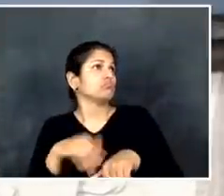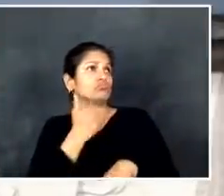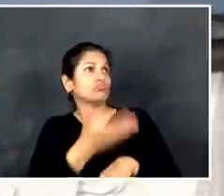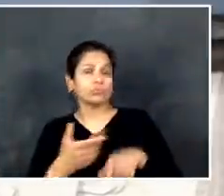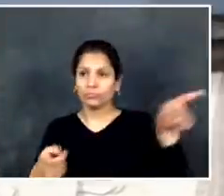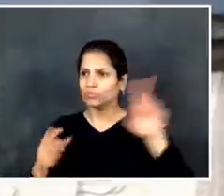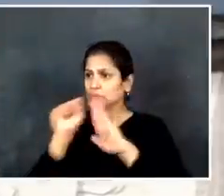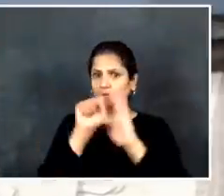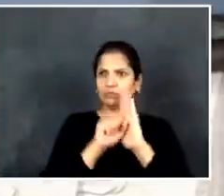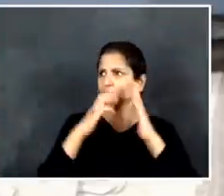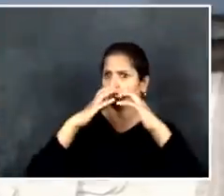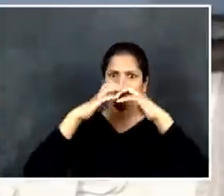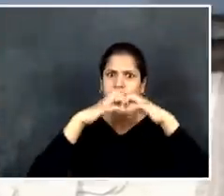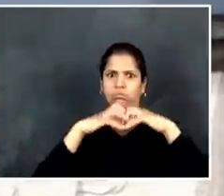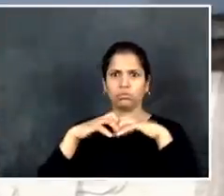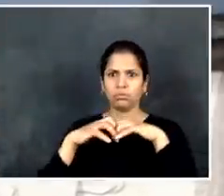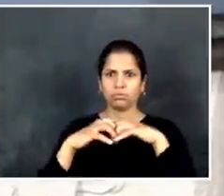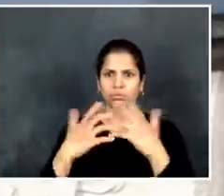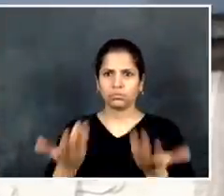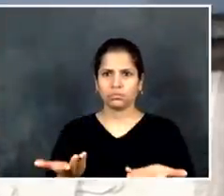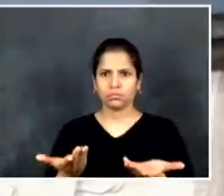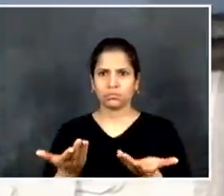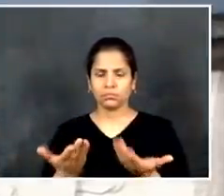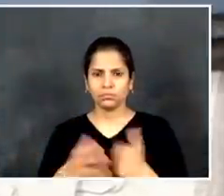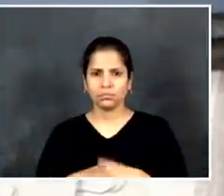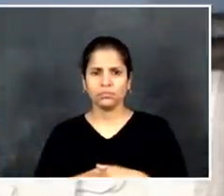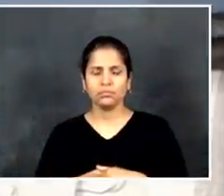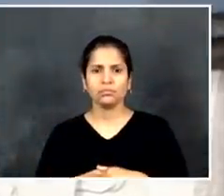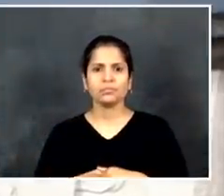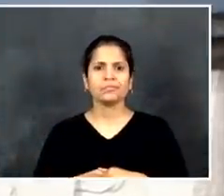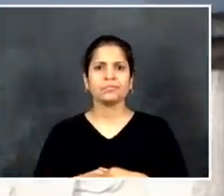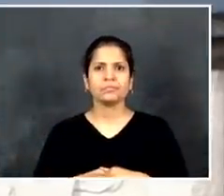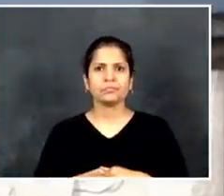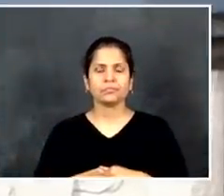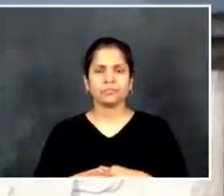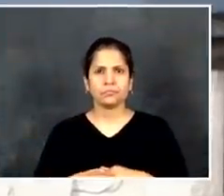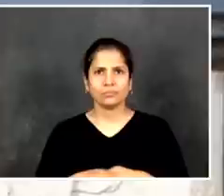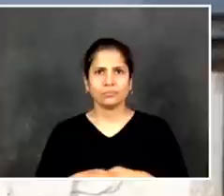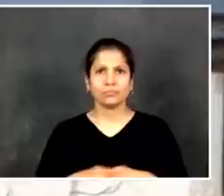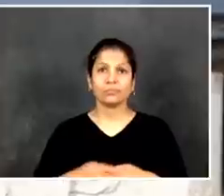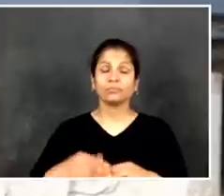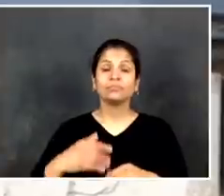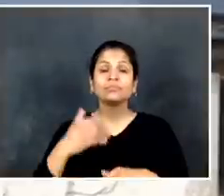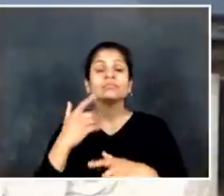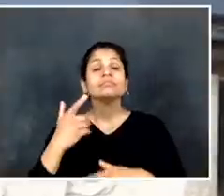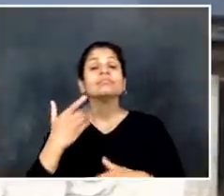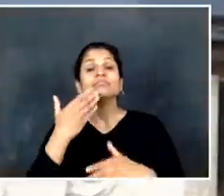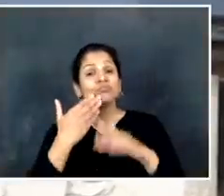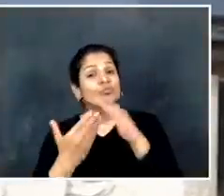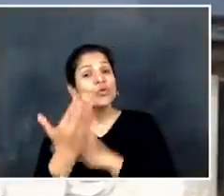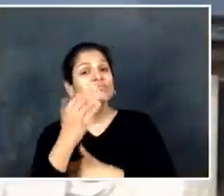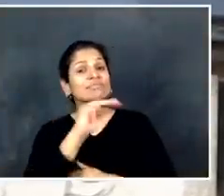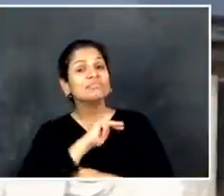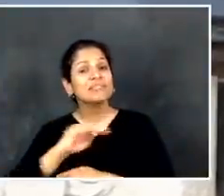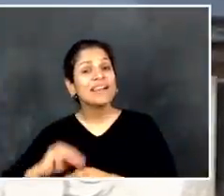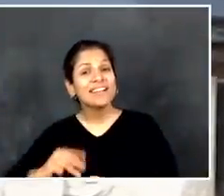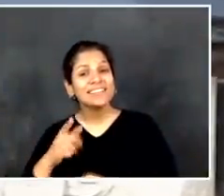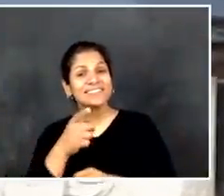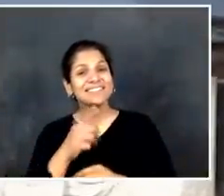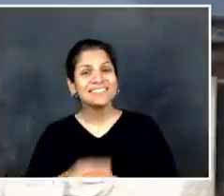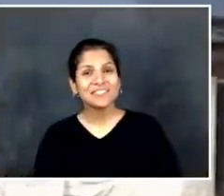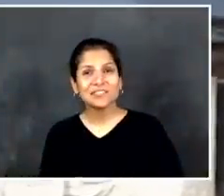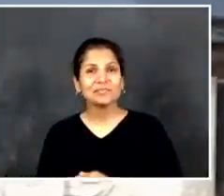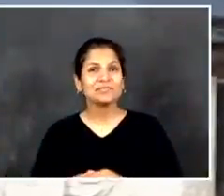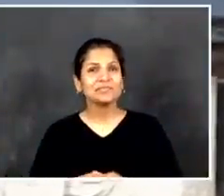you what you thought about the president's immigration announcement and what you think the appropriate immigration policy should